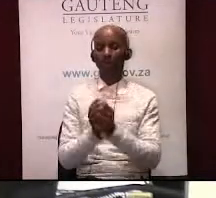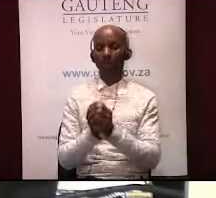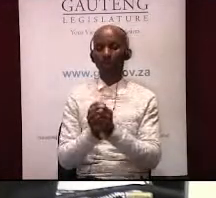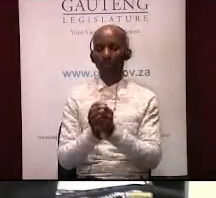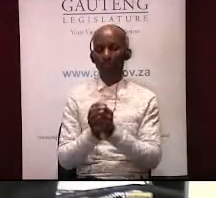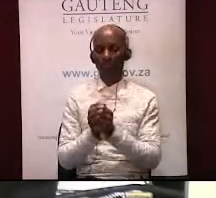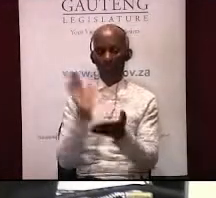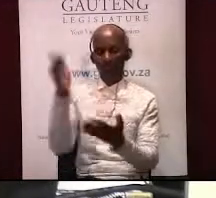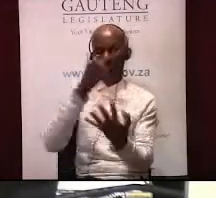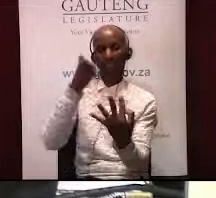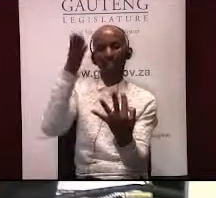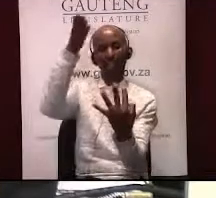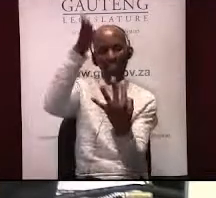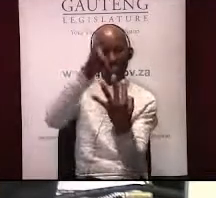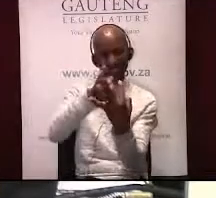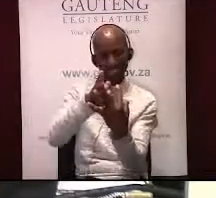interfaith.